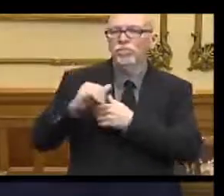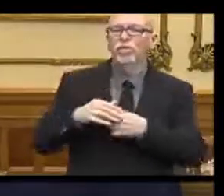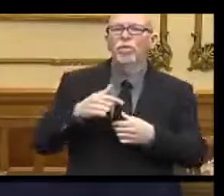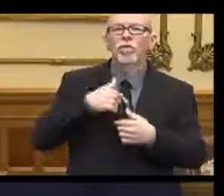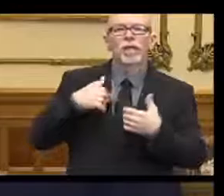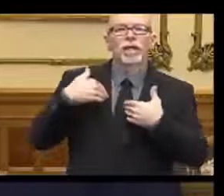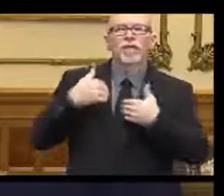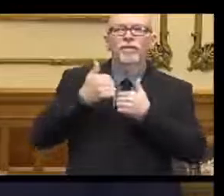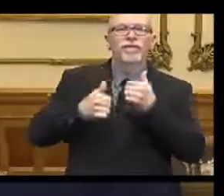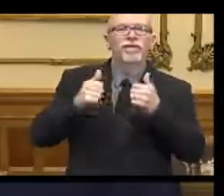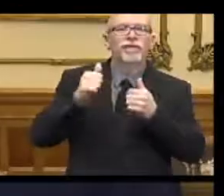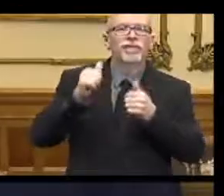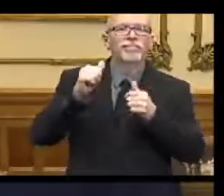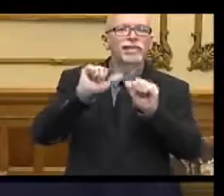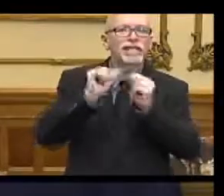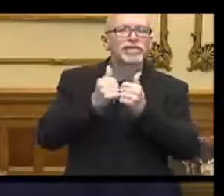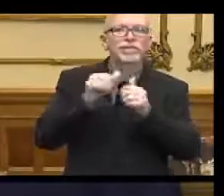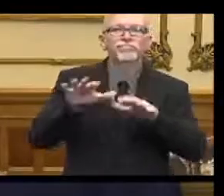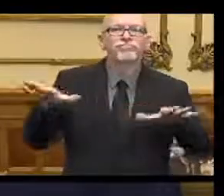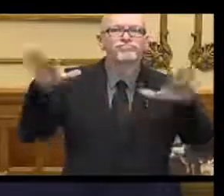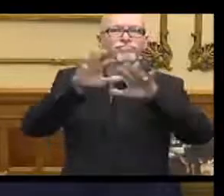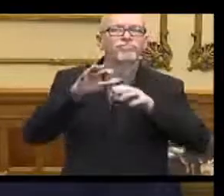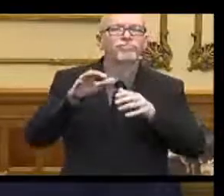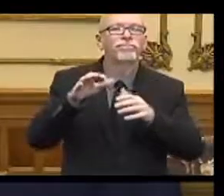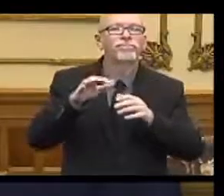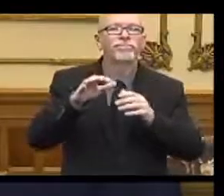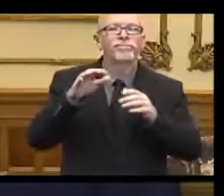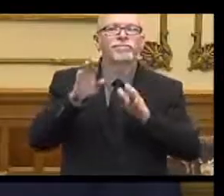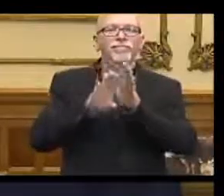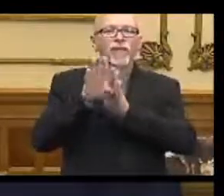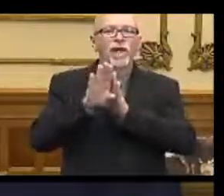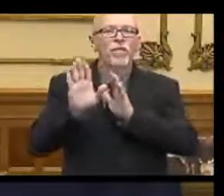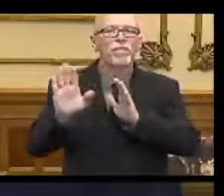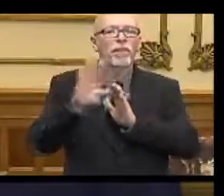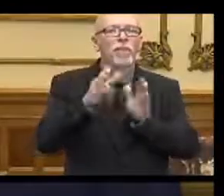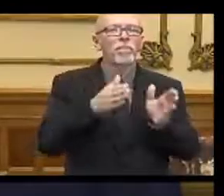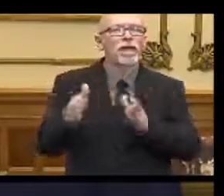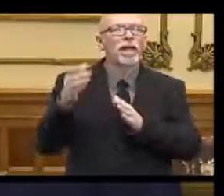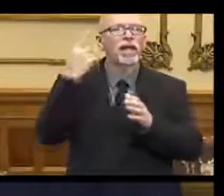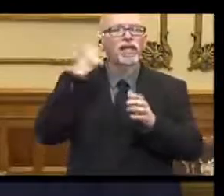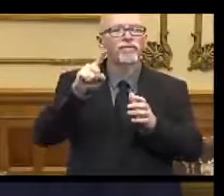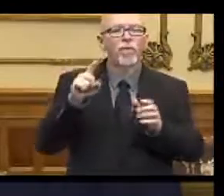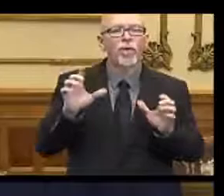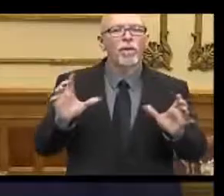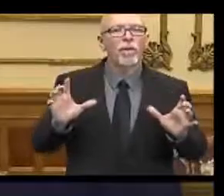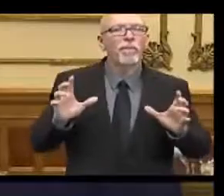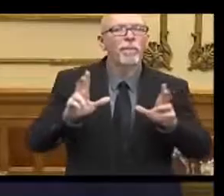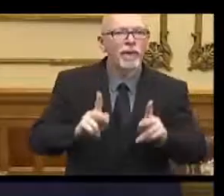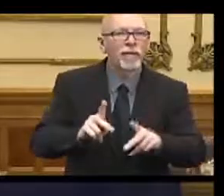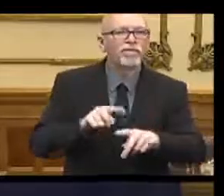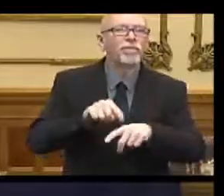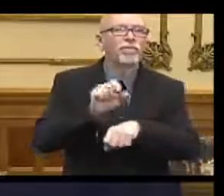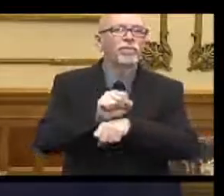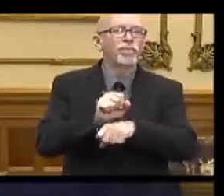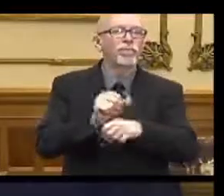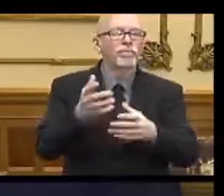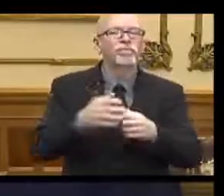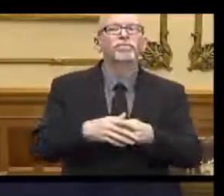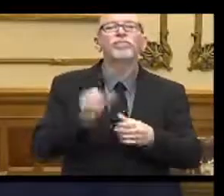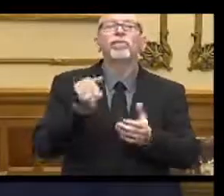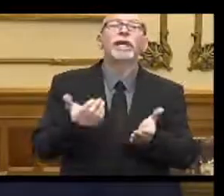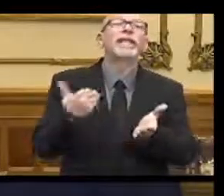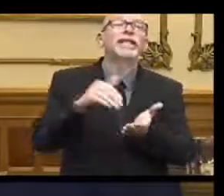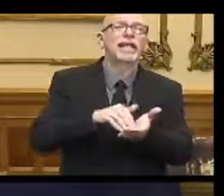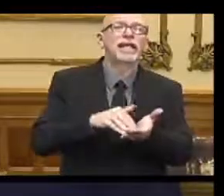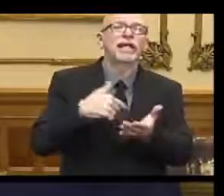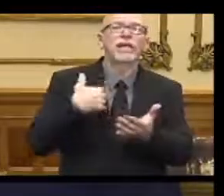got every agency out putting together their plan for reentry as well. So again,